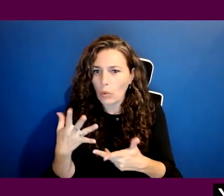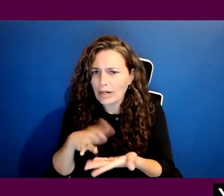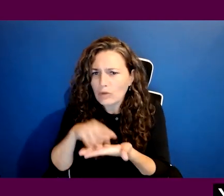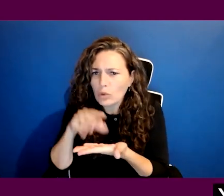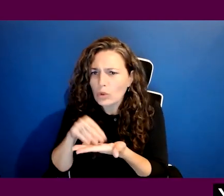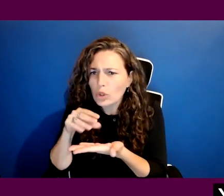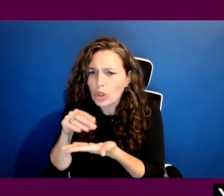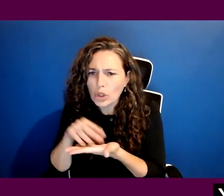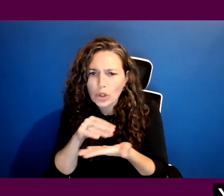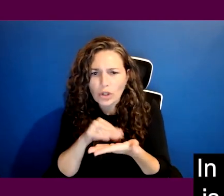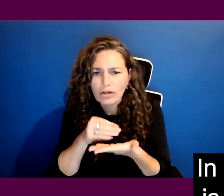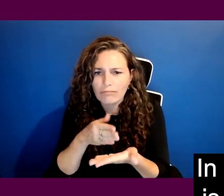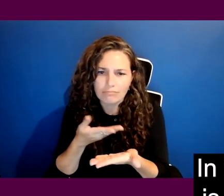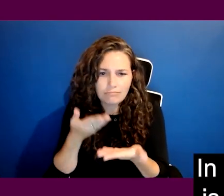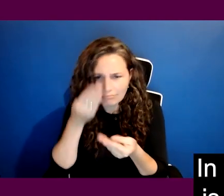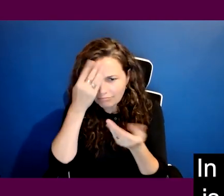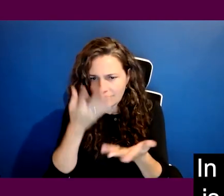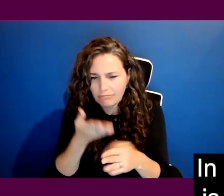network.